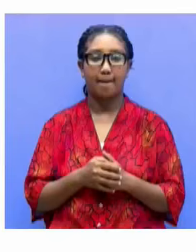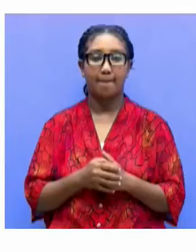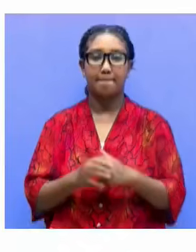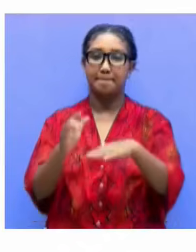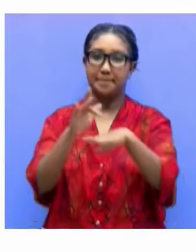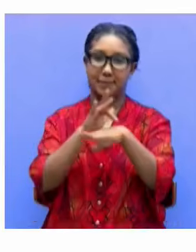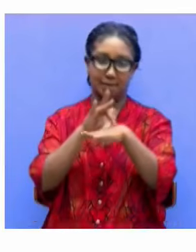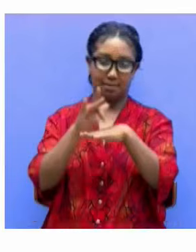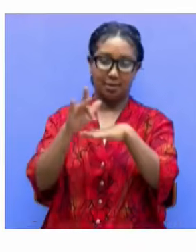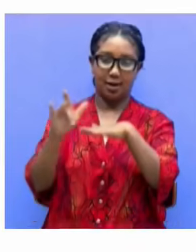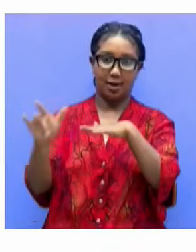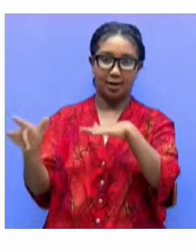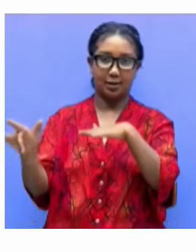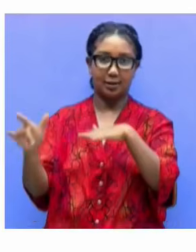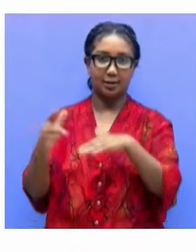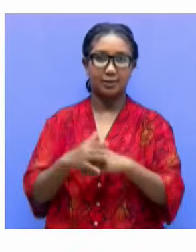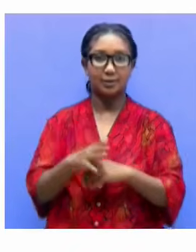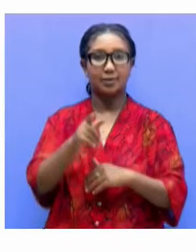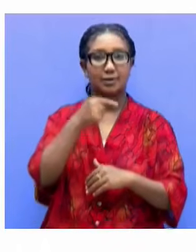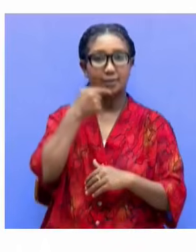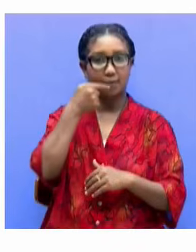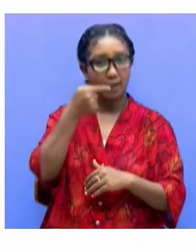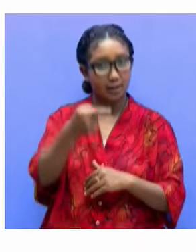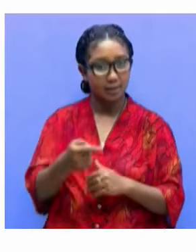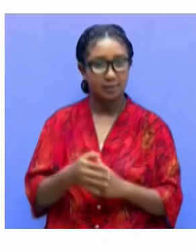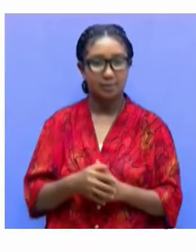blank tell